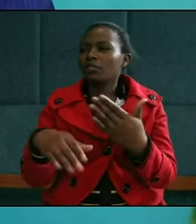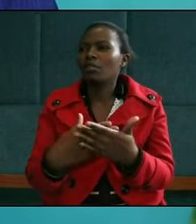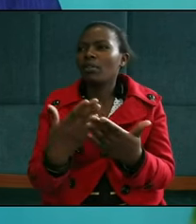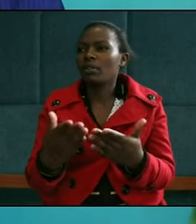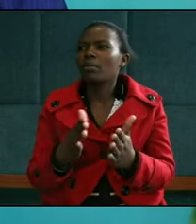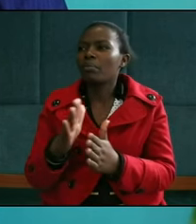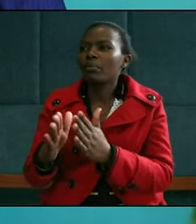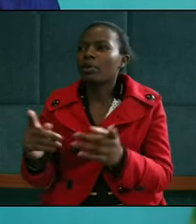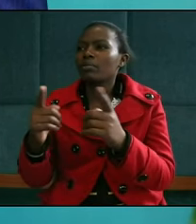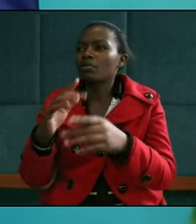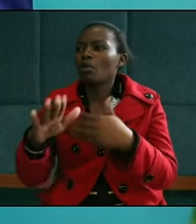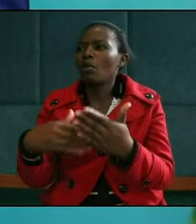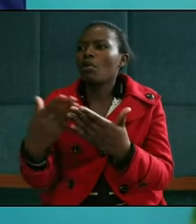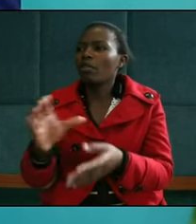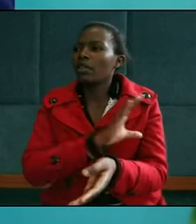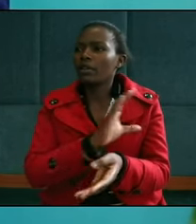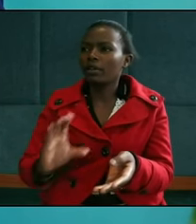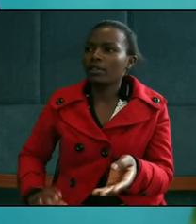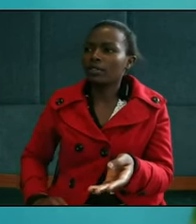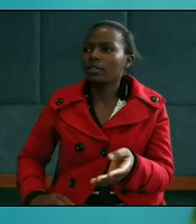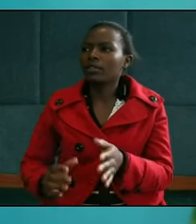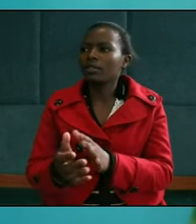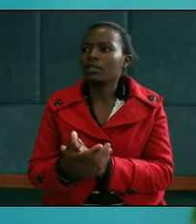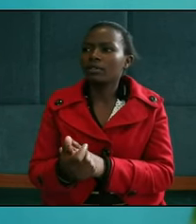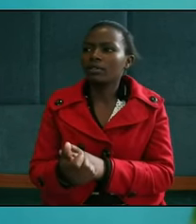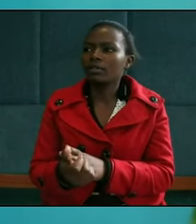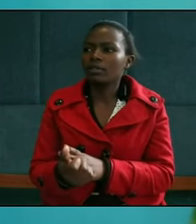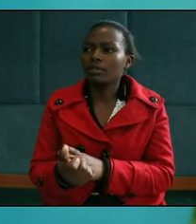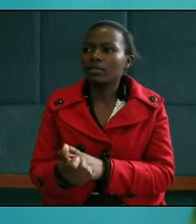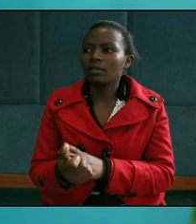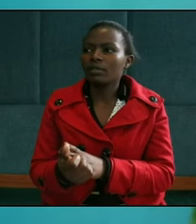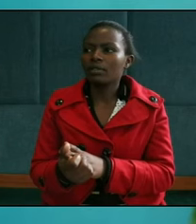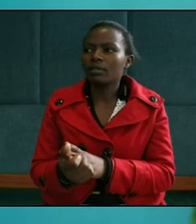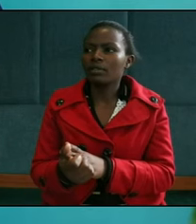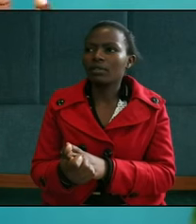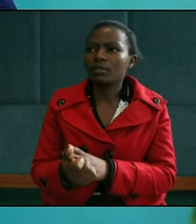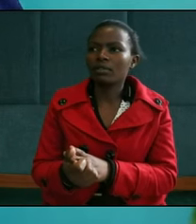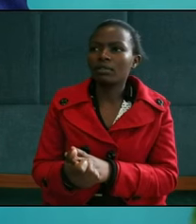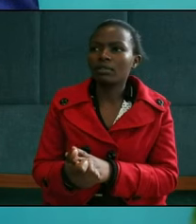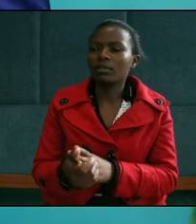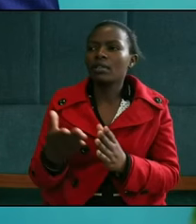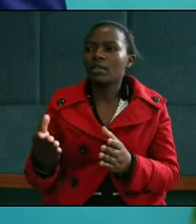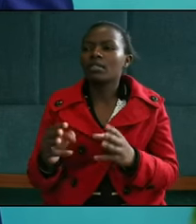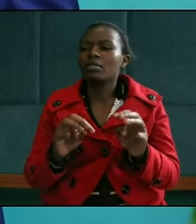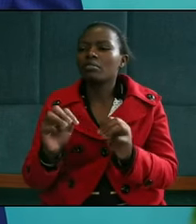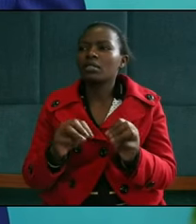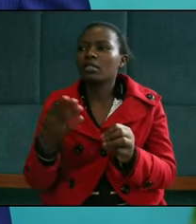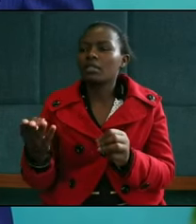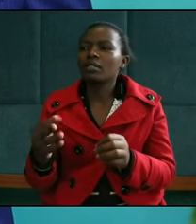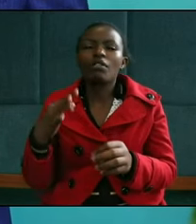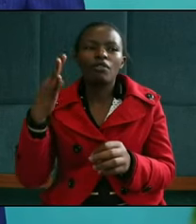guiding Christians in their living through evangelistic meetings. Its messages focus on God's